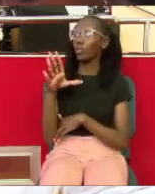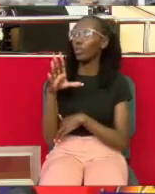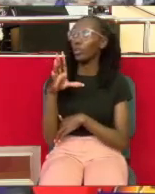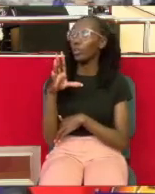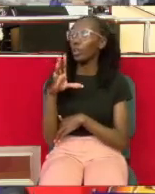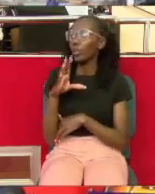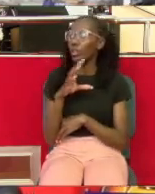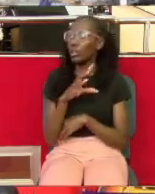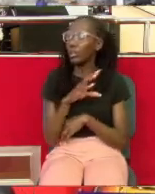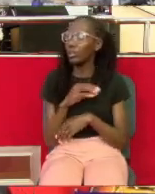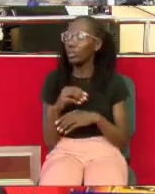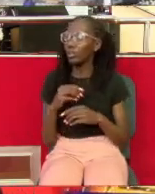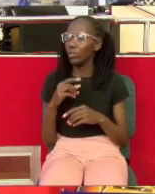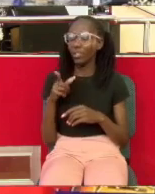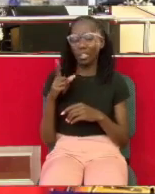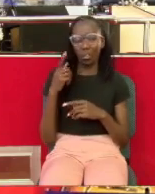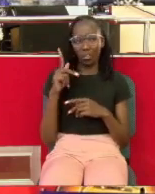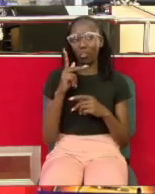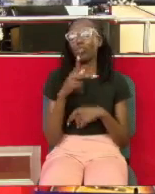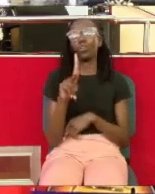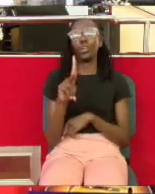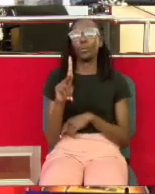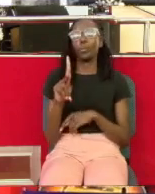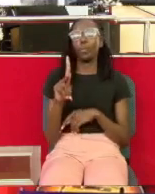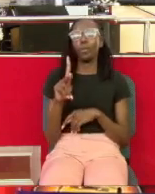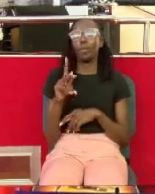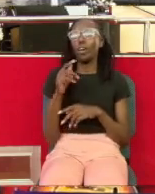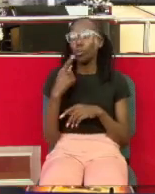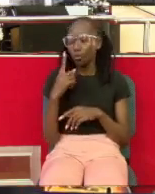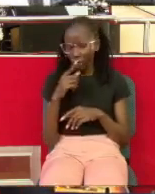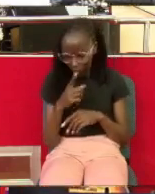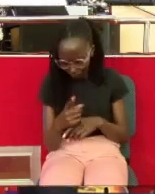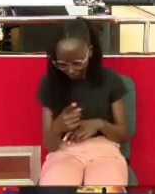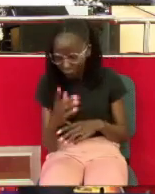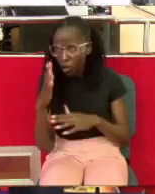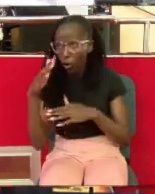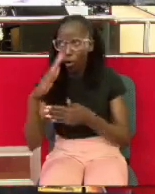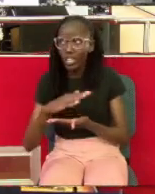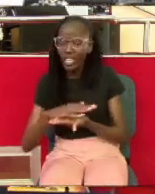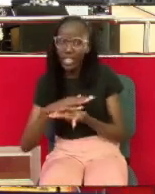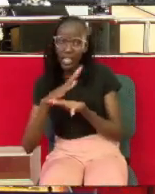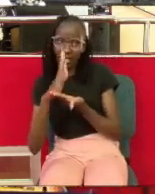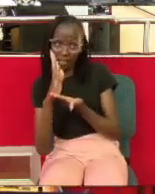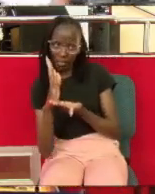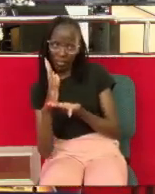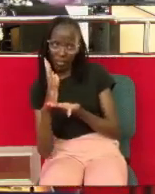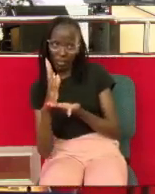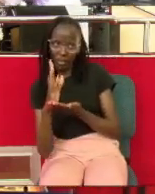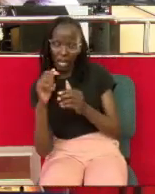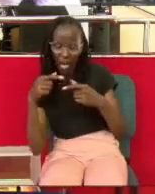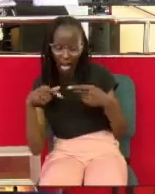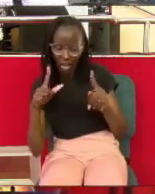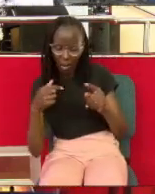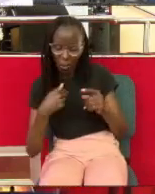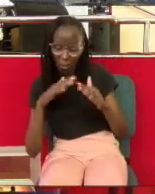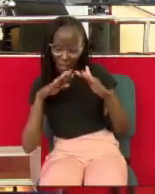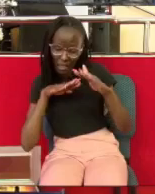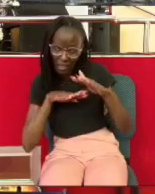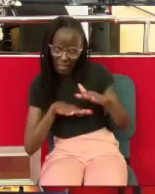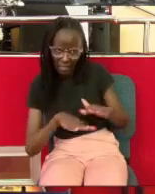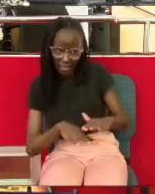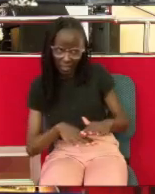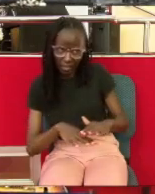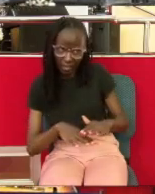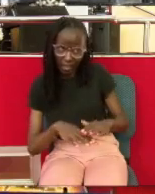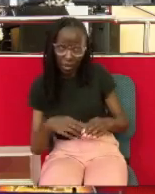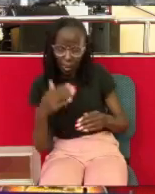yourself normal. Unaona uko sawa. You say, Lord, increase. Unasema Bwana ongezeka. Allow me to decrease. Wacha nirudi chini. In fact, when John speaks